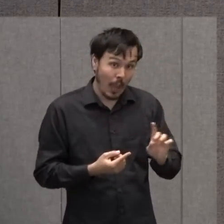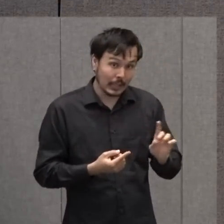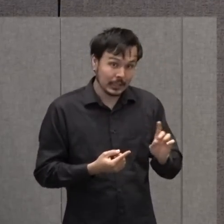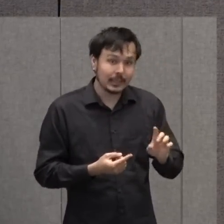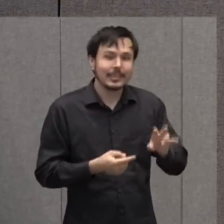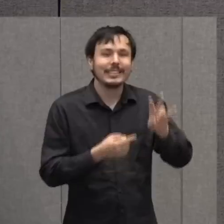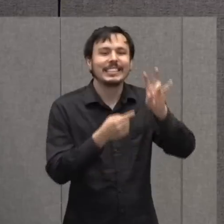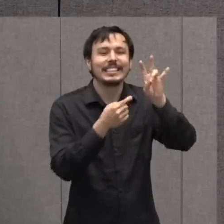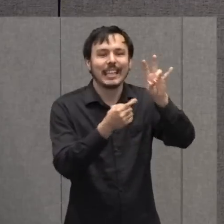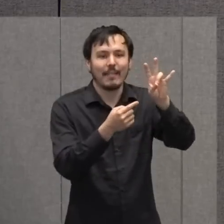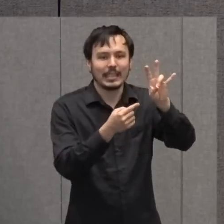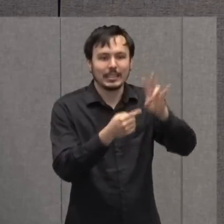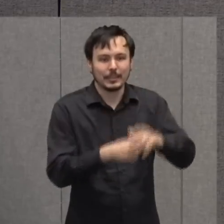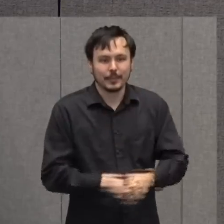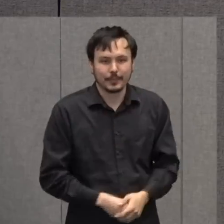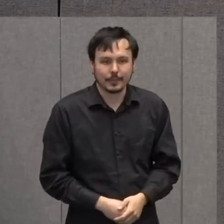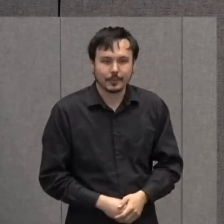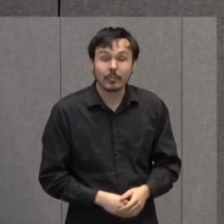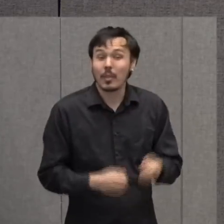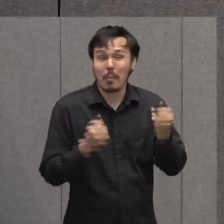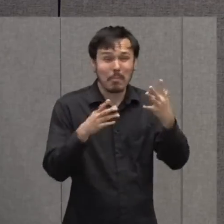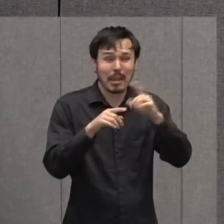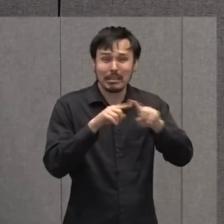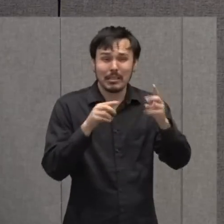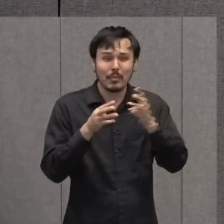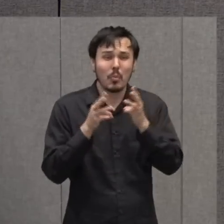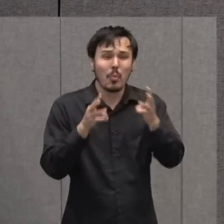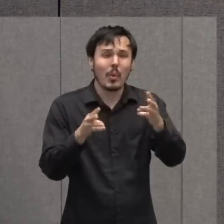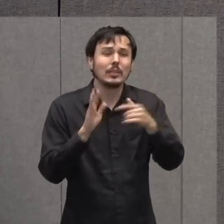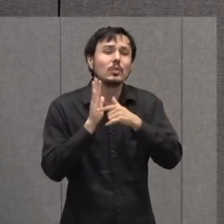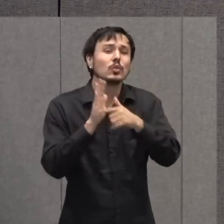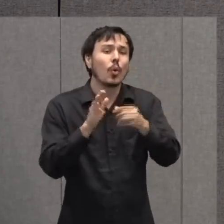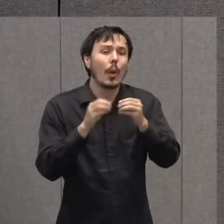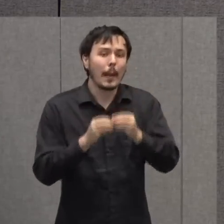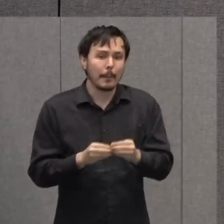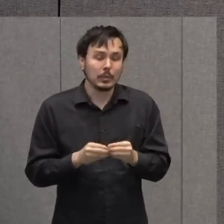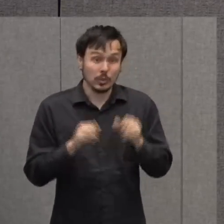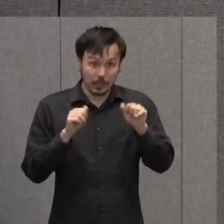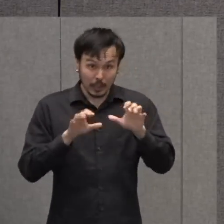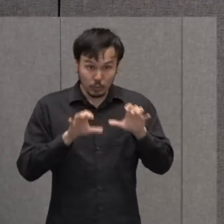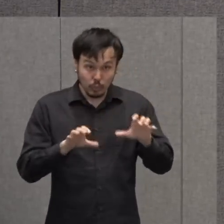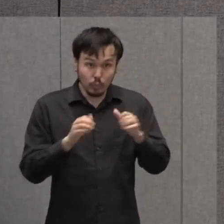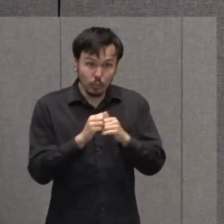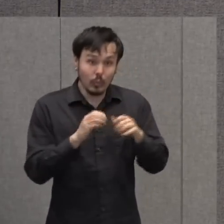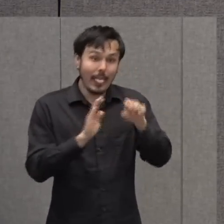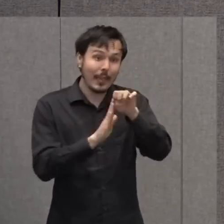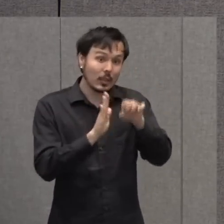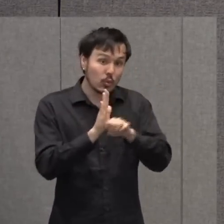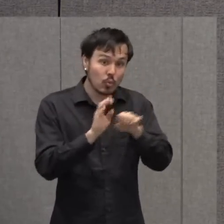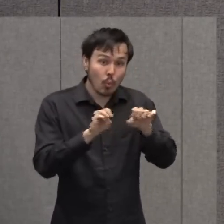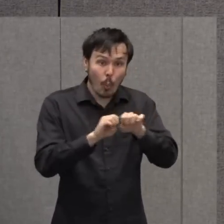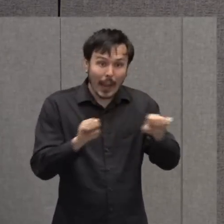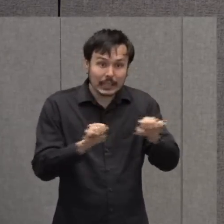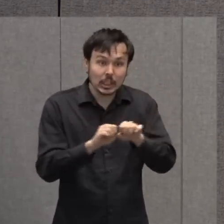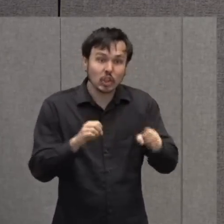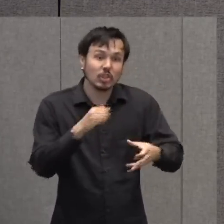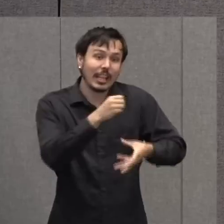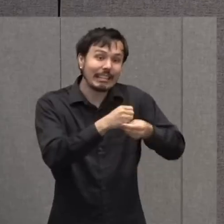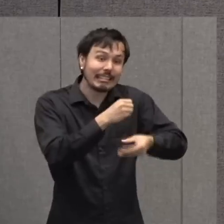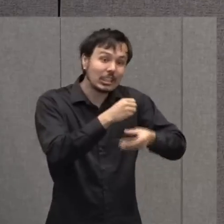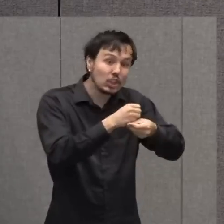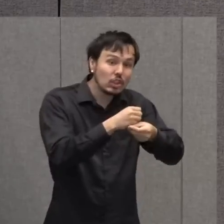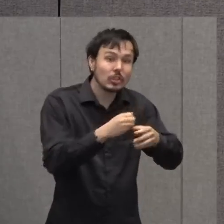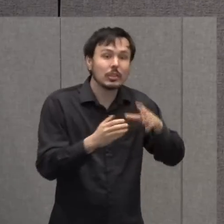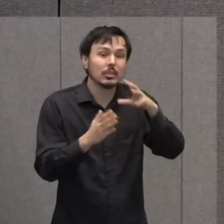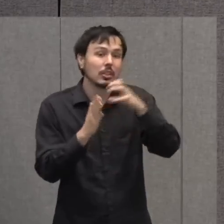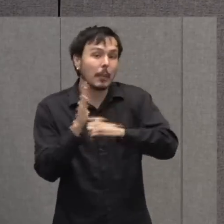ones. So there's lots of ways to show numbers. You could do some equations, some addition equations or